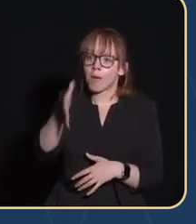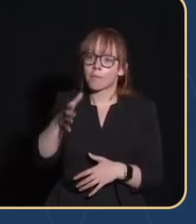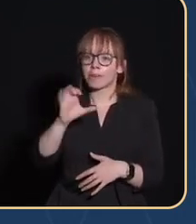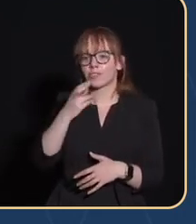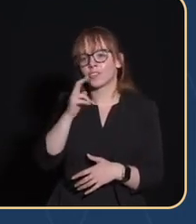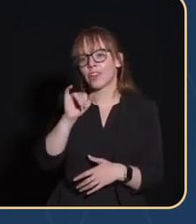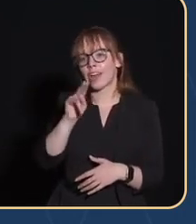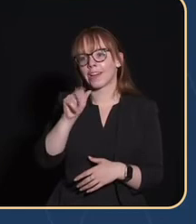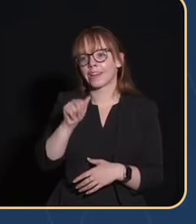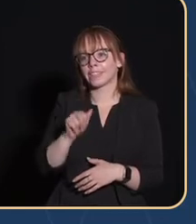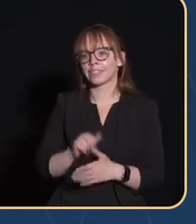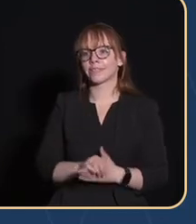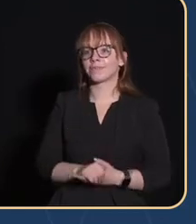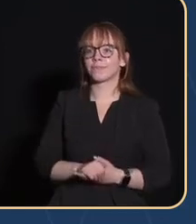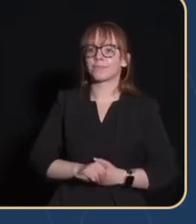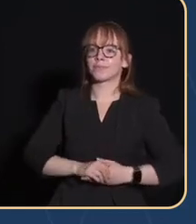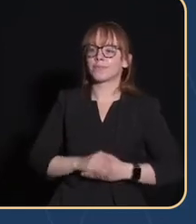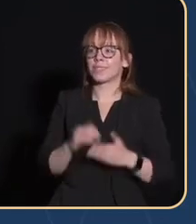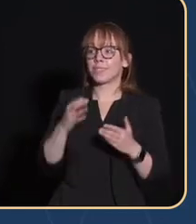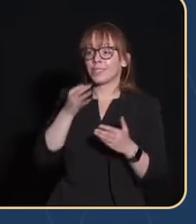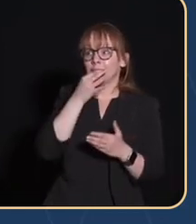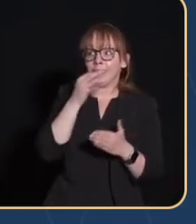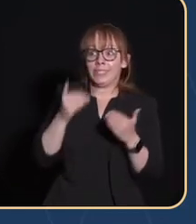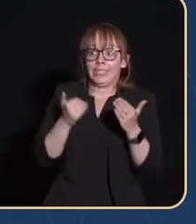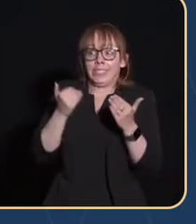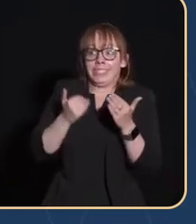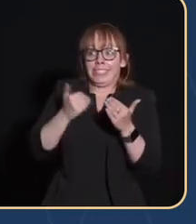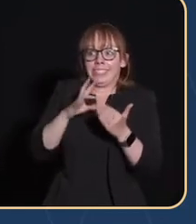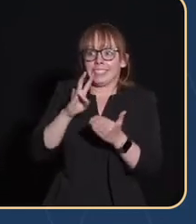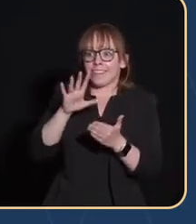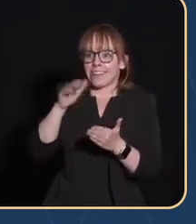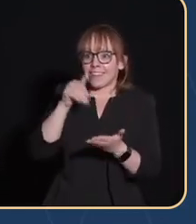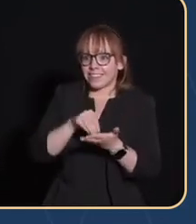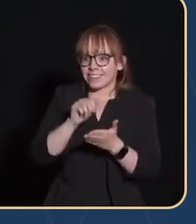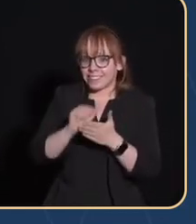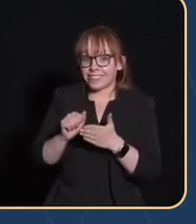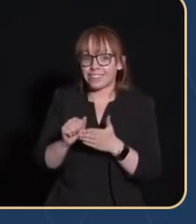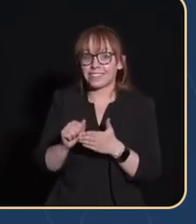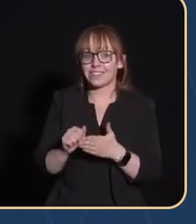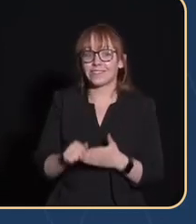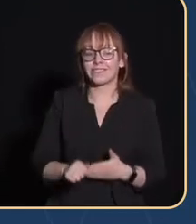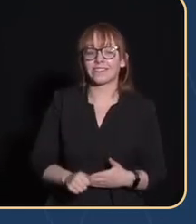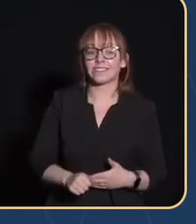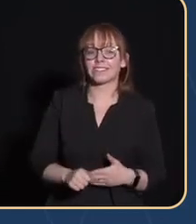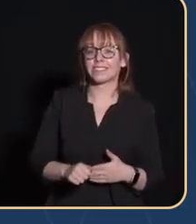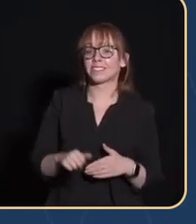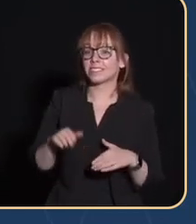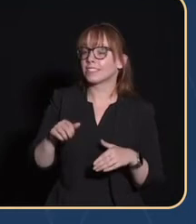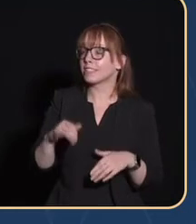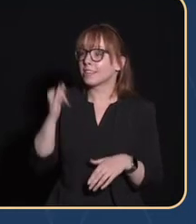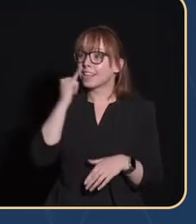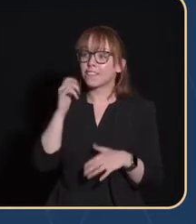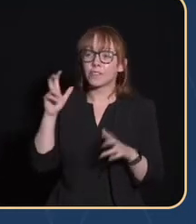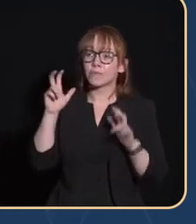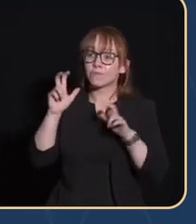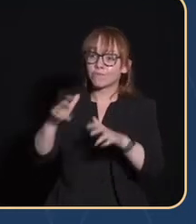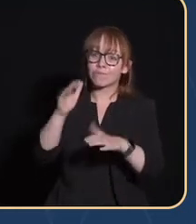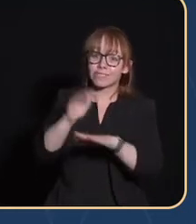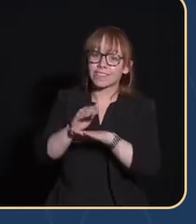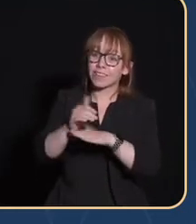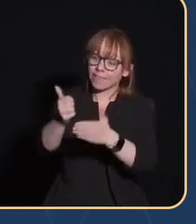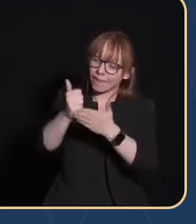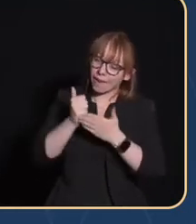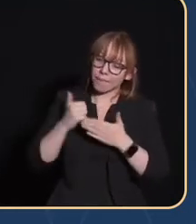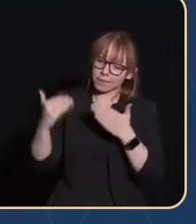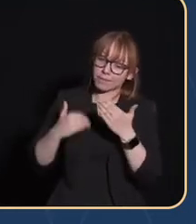for our funded need. We are inching closer to $75,000. Every time you make a donation tonight, you're helping us get closer to our goal.